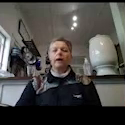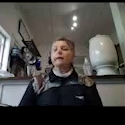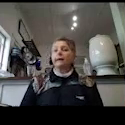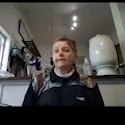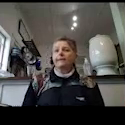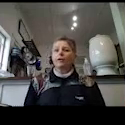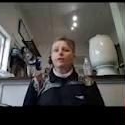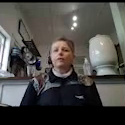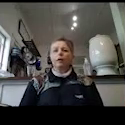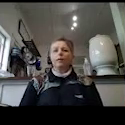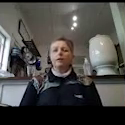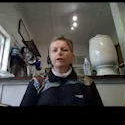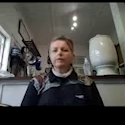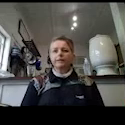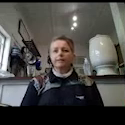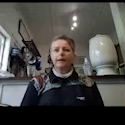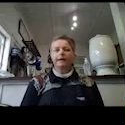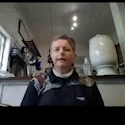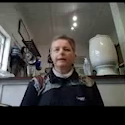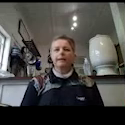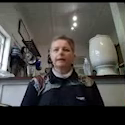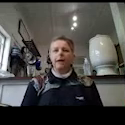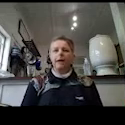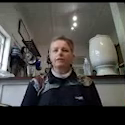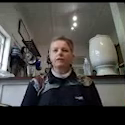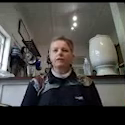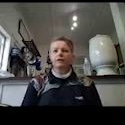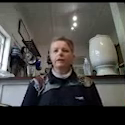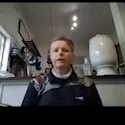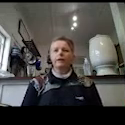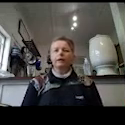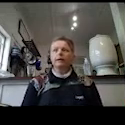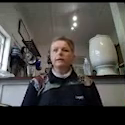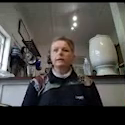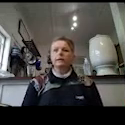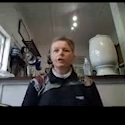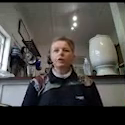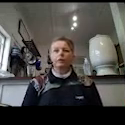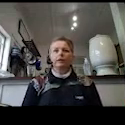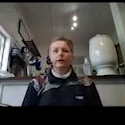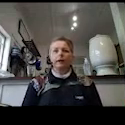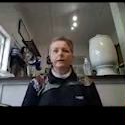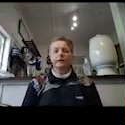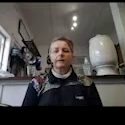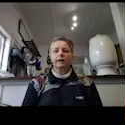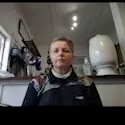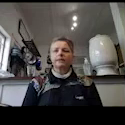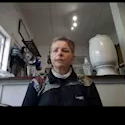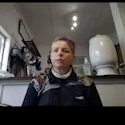Yes, so I'm sorry if I didn't make that clear. A power of attorney is the document that